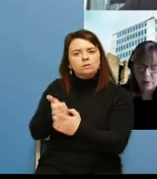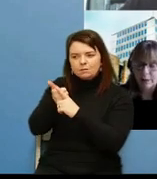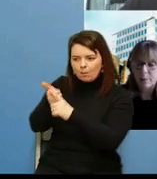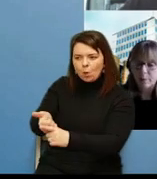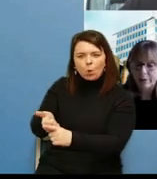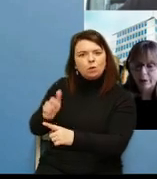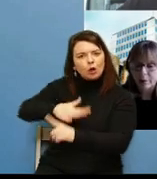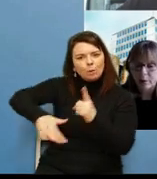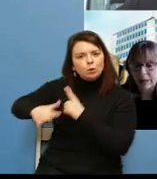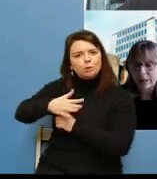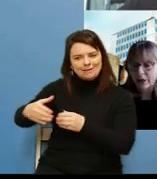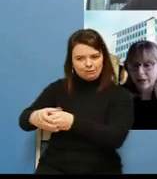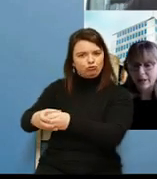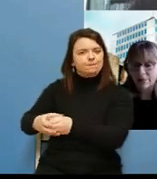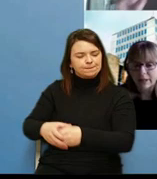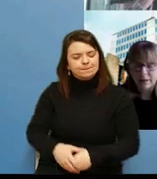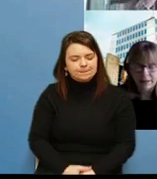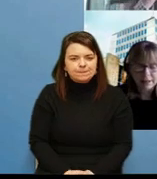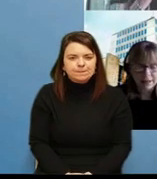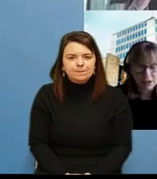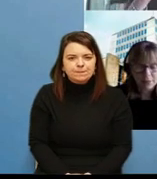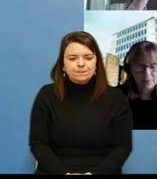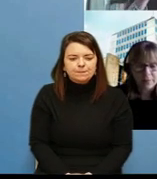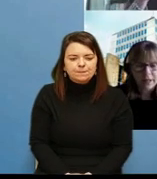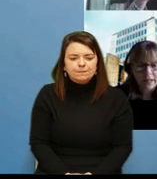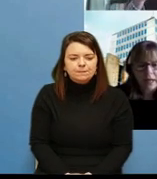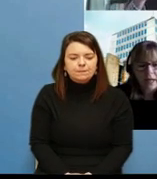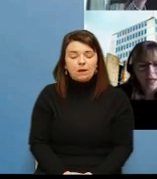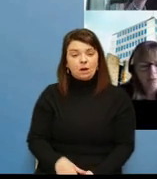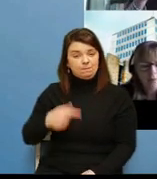also supporting people in the community, which I think it really links into.